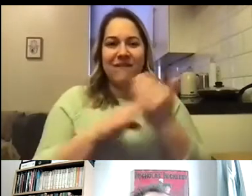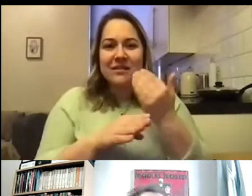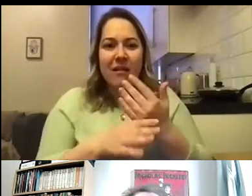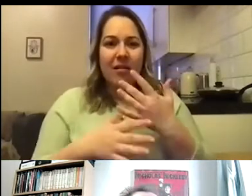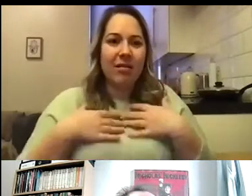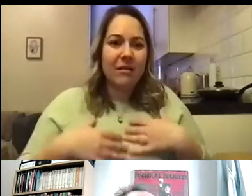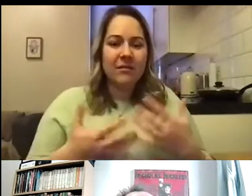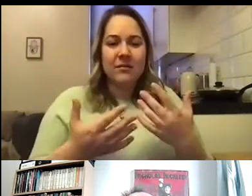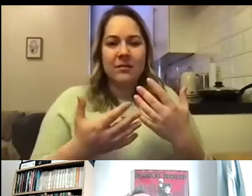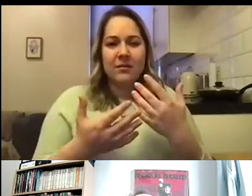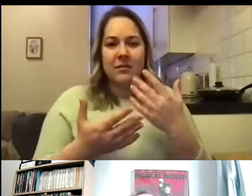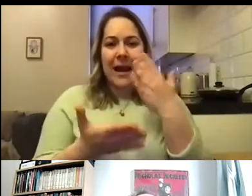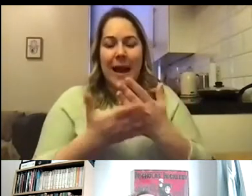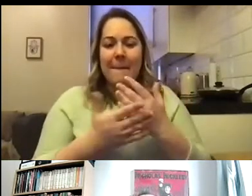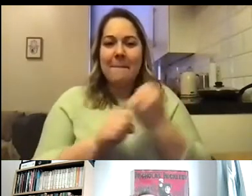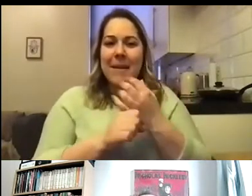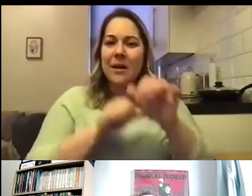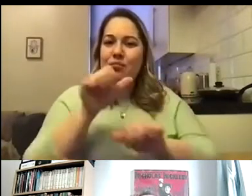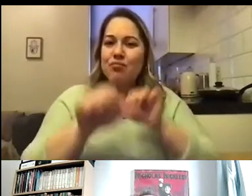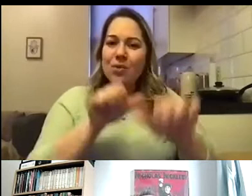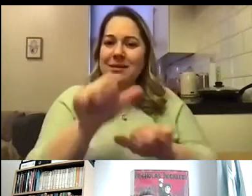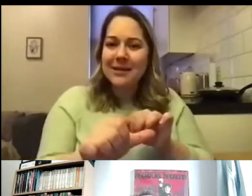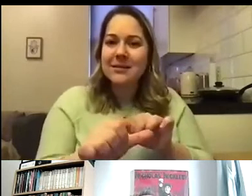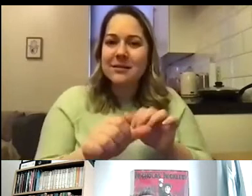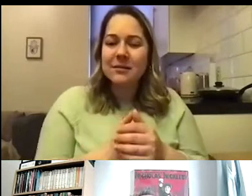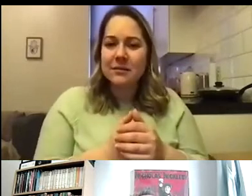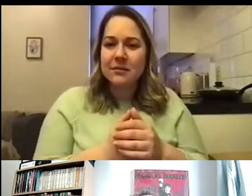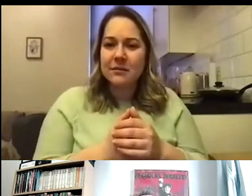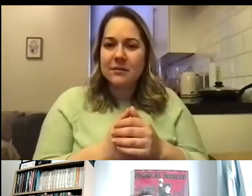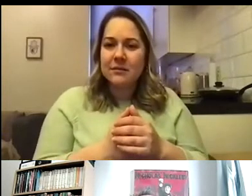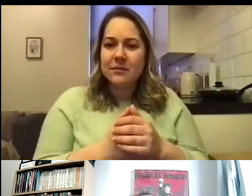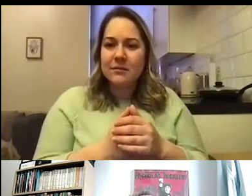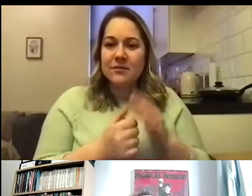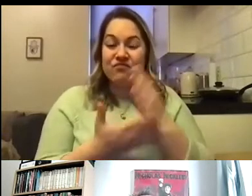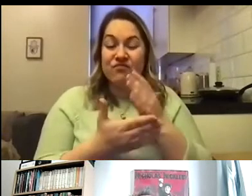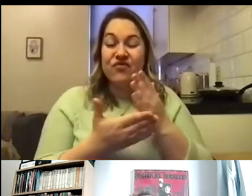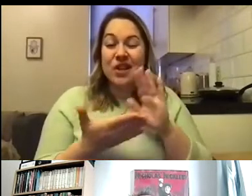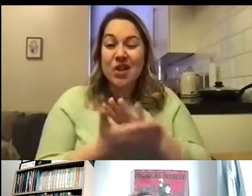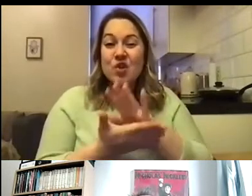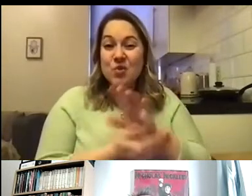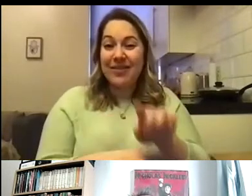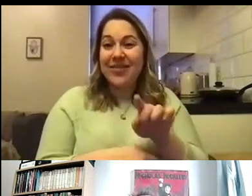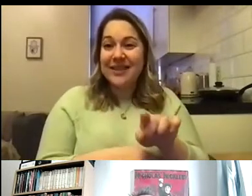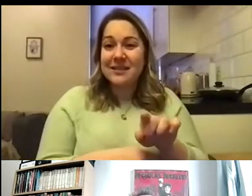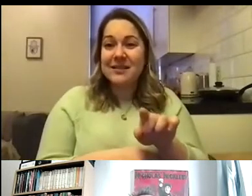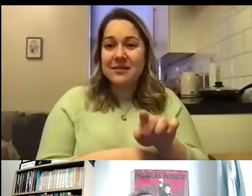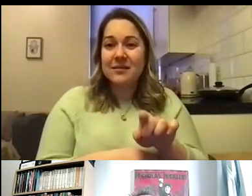tangible, that making process. And that's something that that we really enjoyed doing. And also the kind